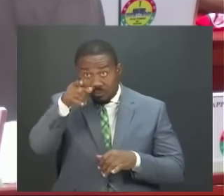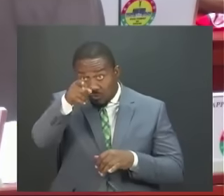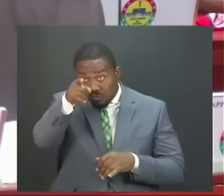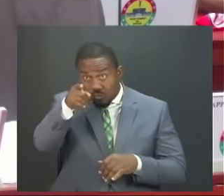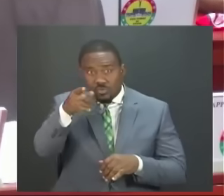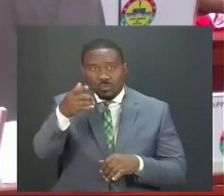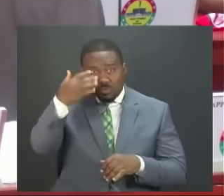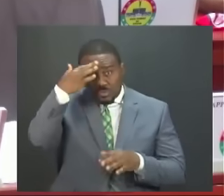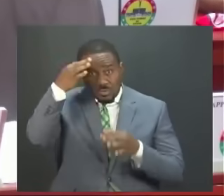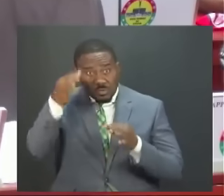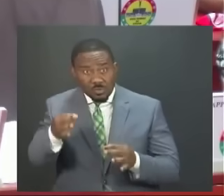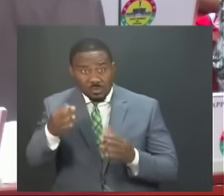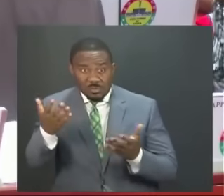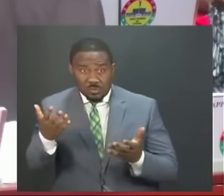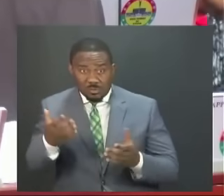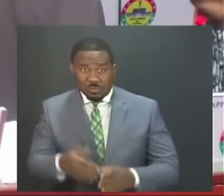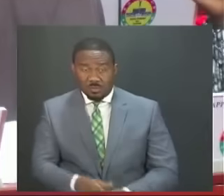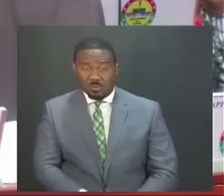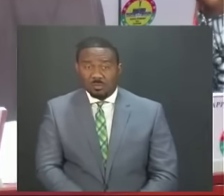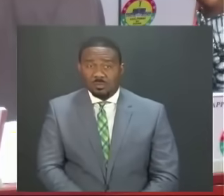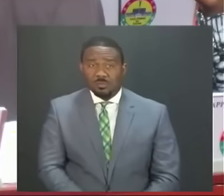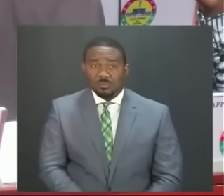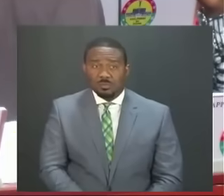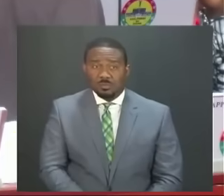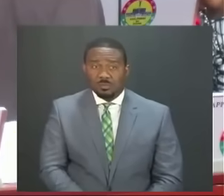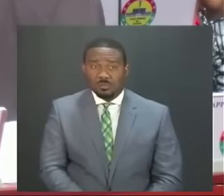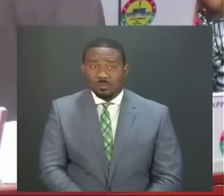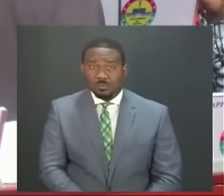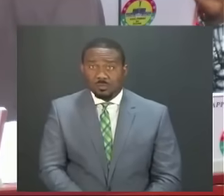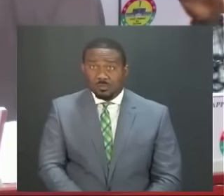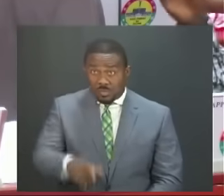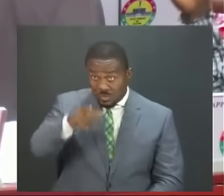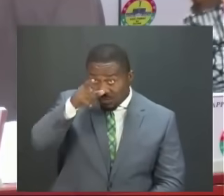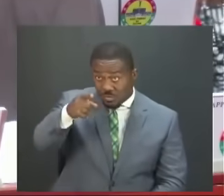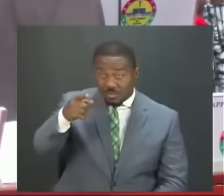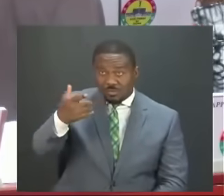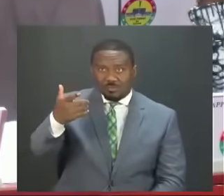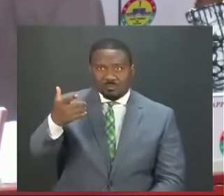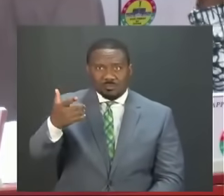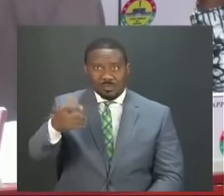Speaker, you presided. Mr. Speaker, you presided